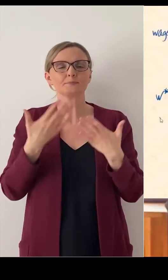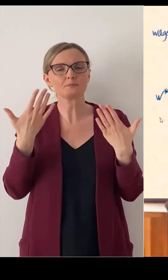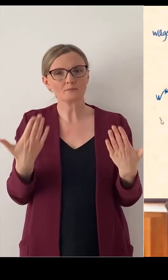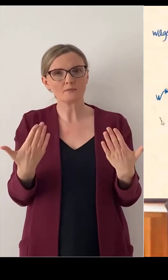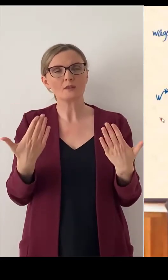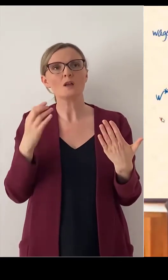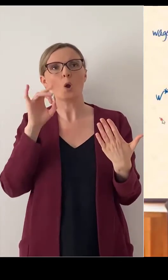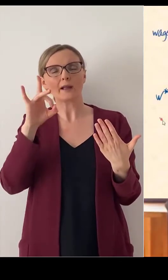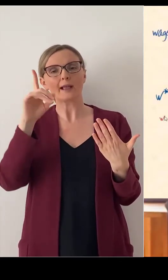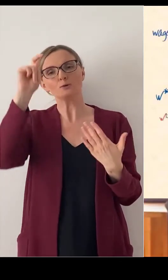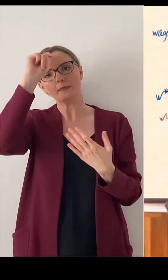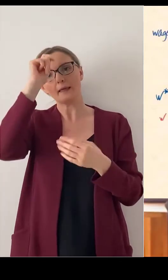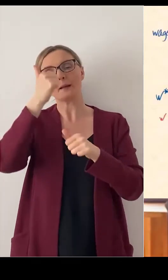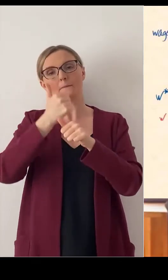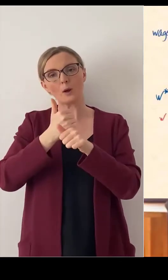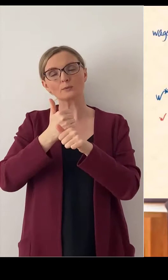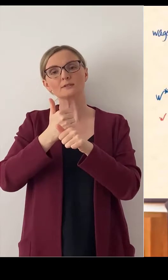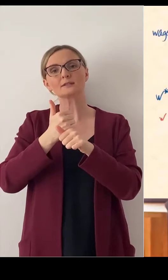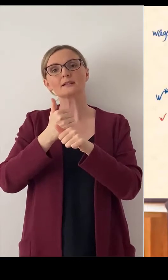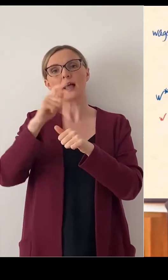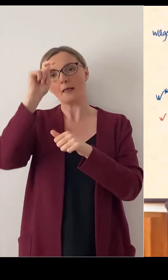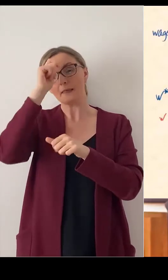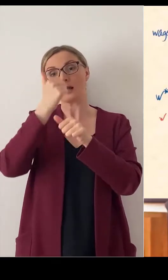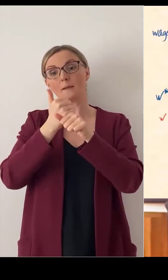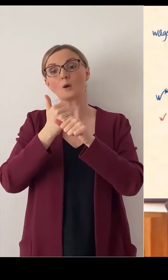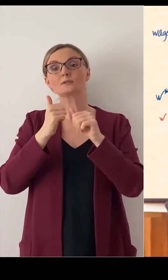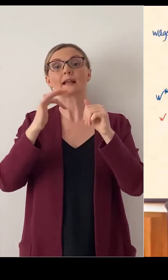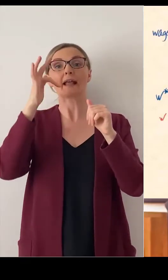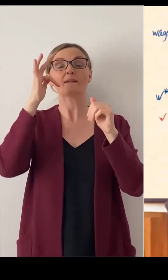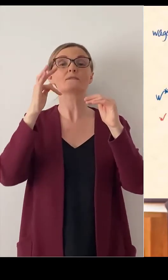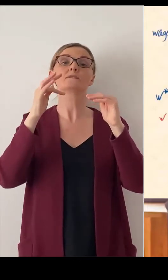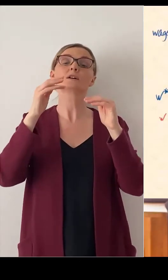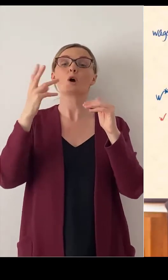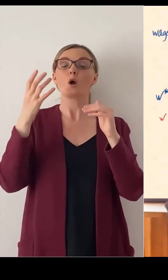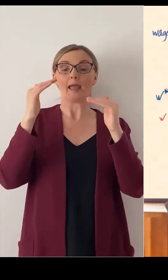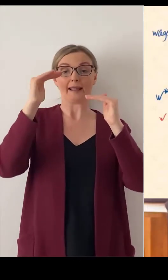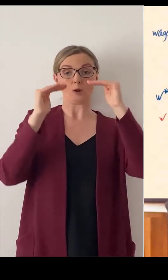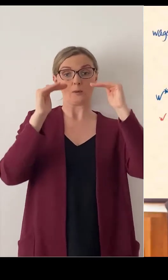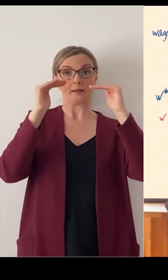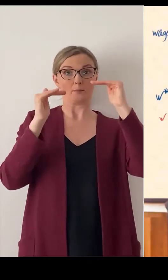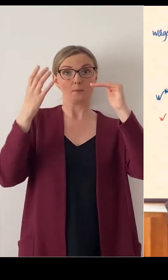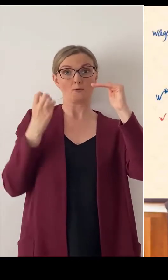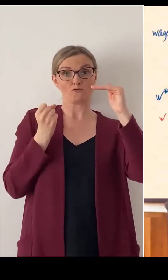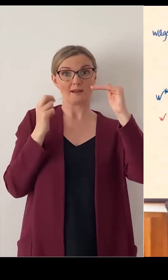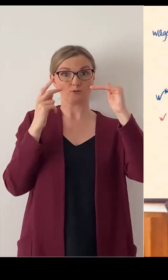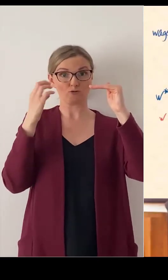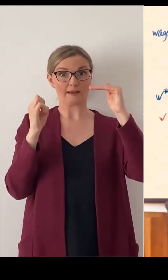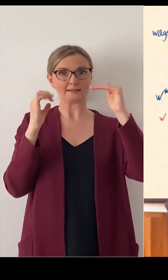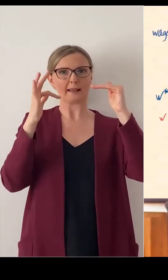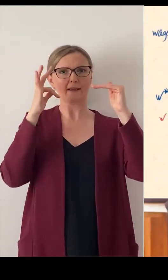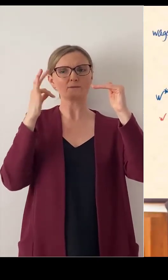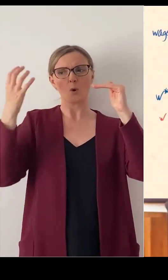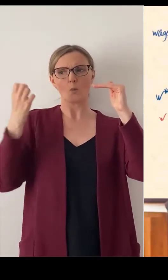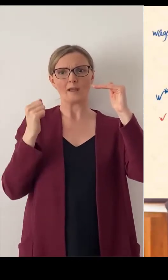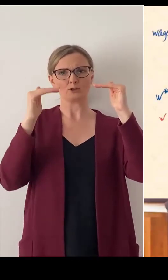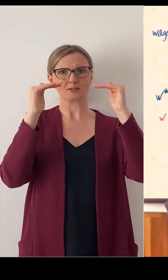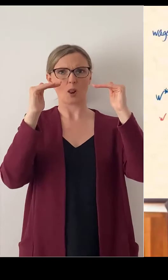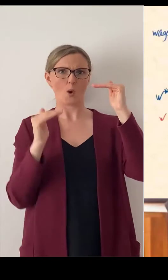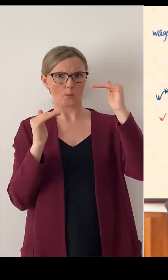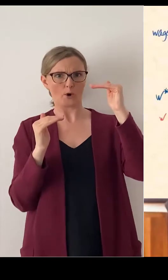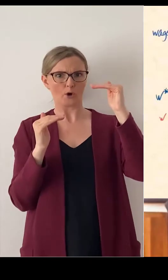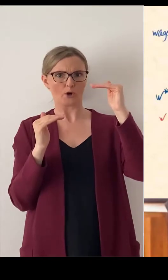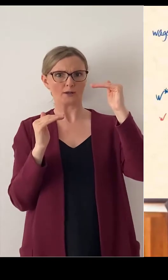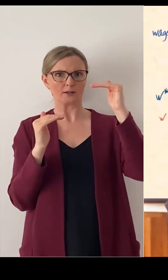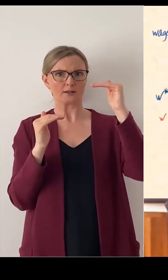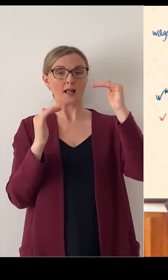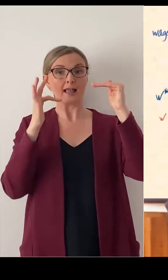about a lower wage than the equilibrium wage rate. At this low wage rate, firms would like